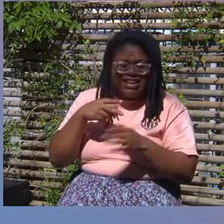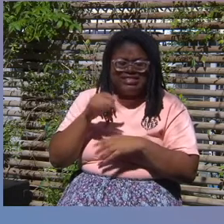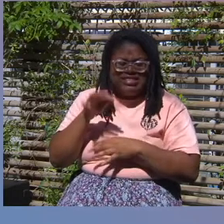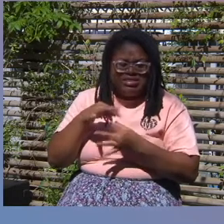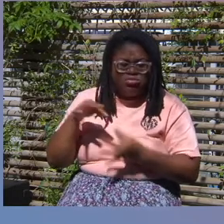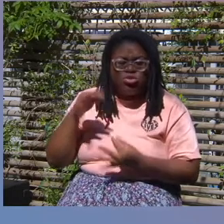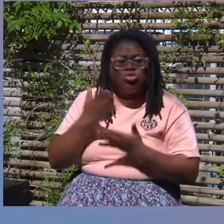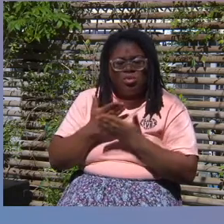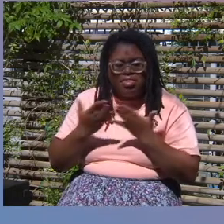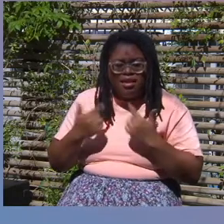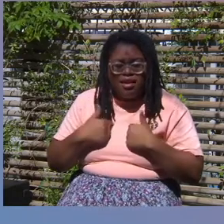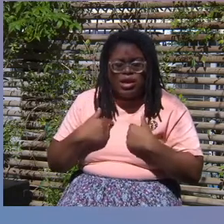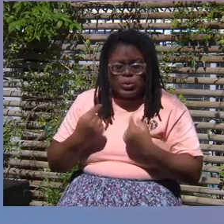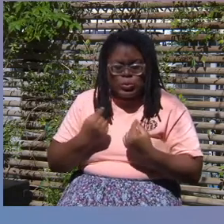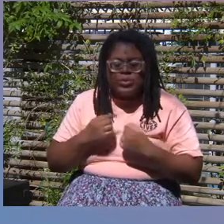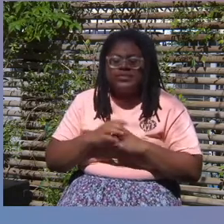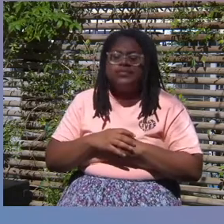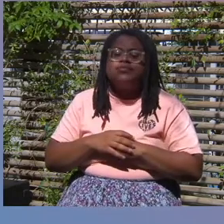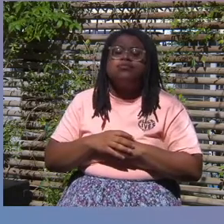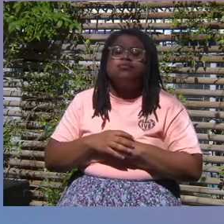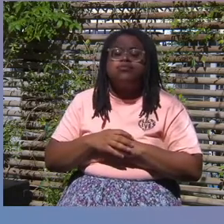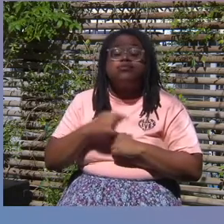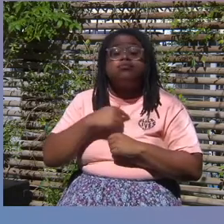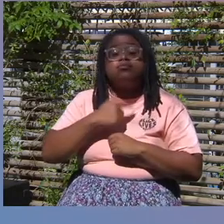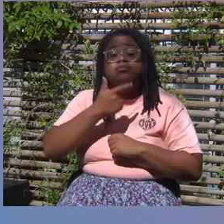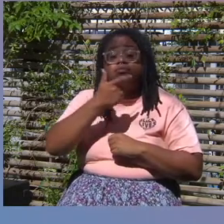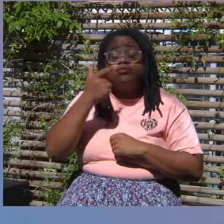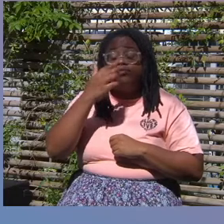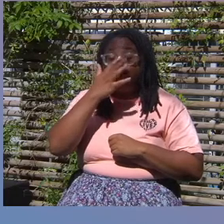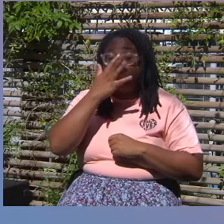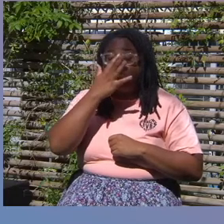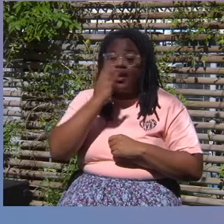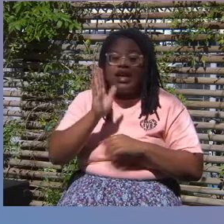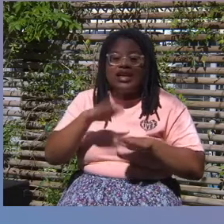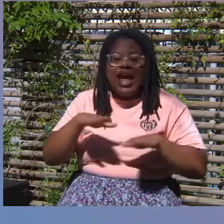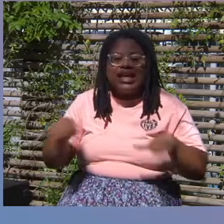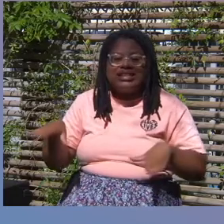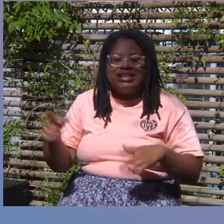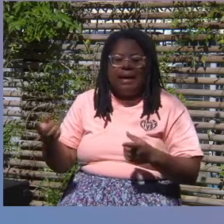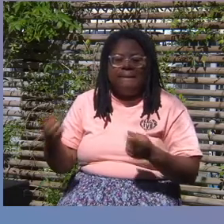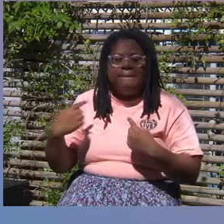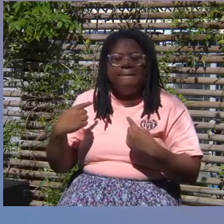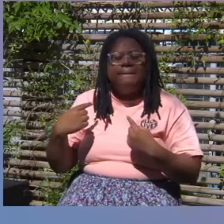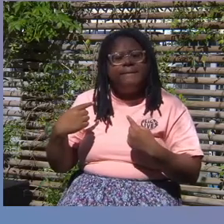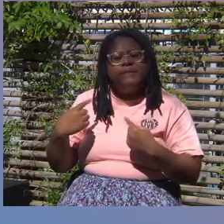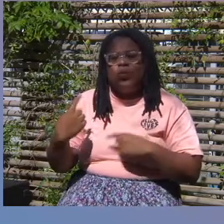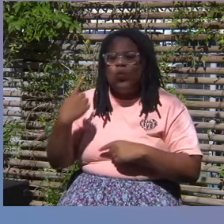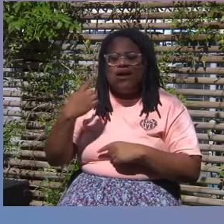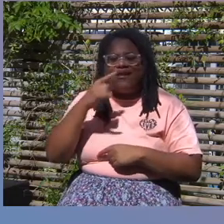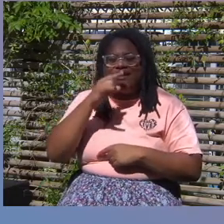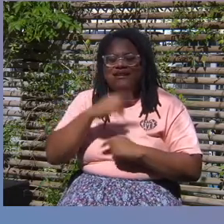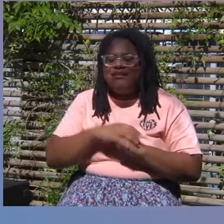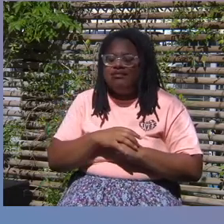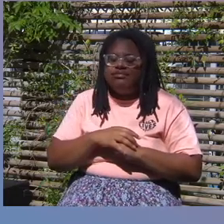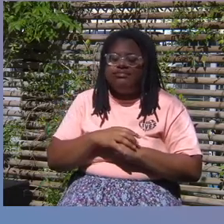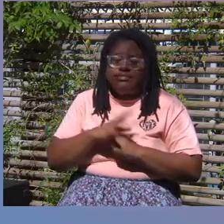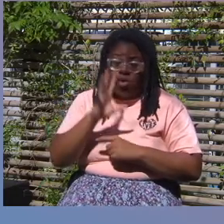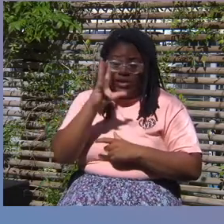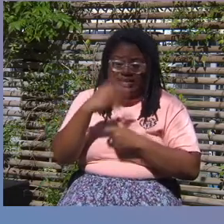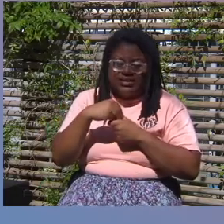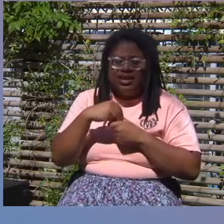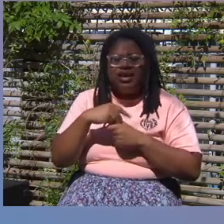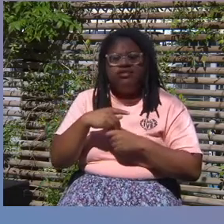do what we do. And I'm watching kids that come to me, one kid,